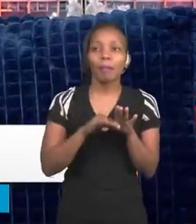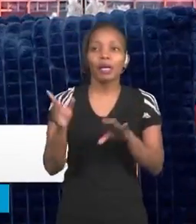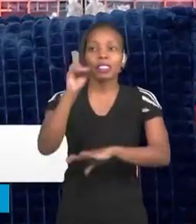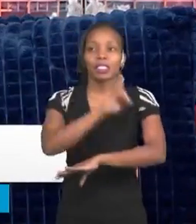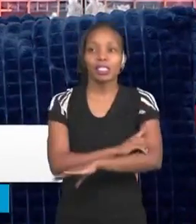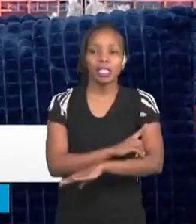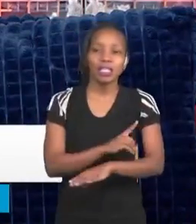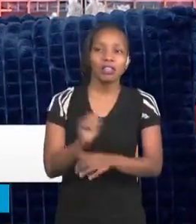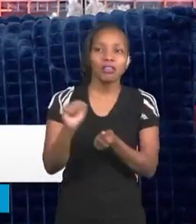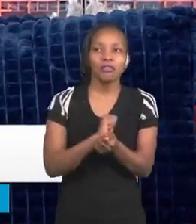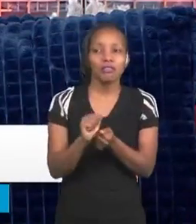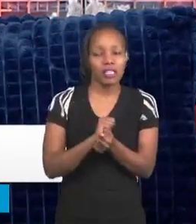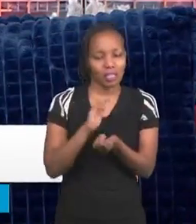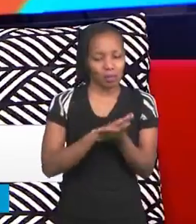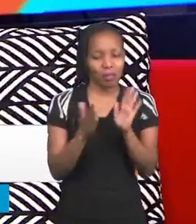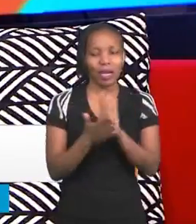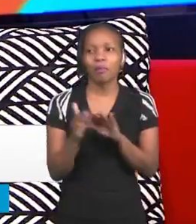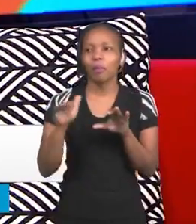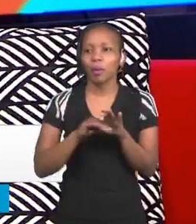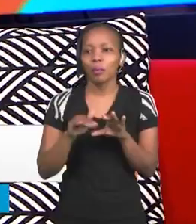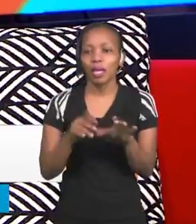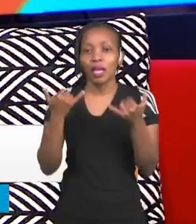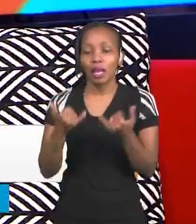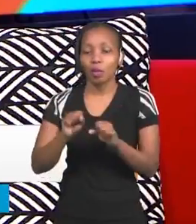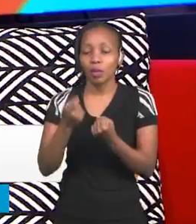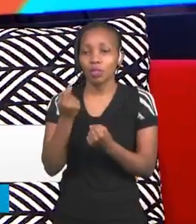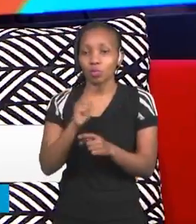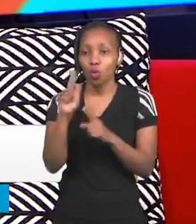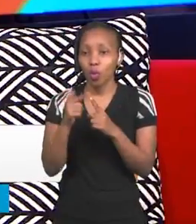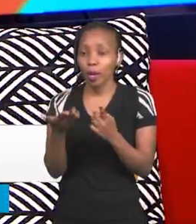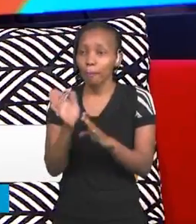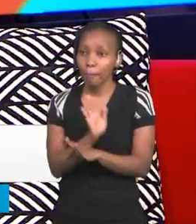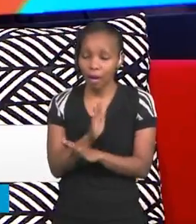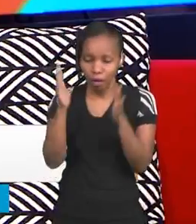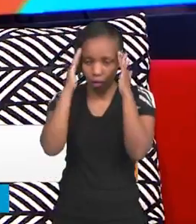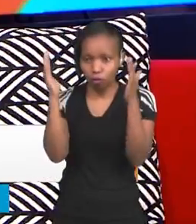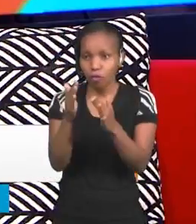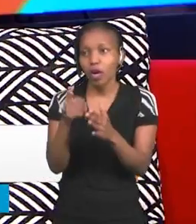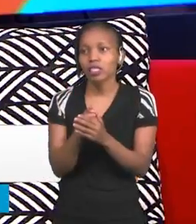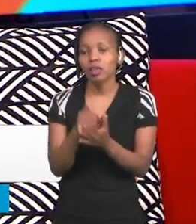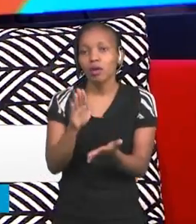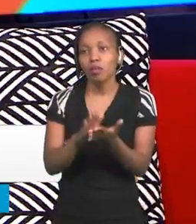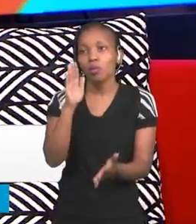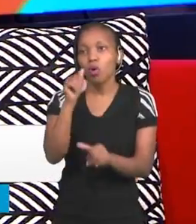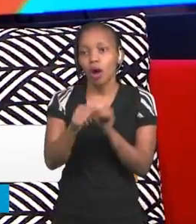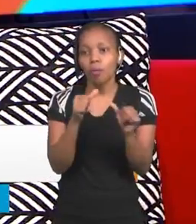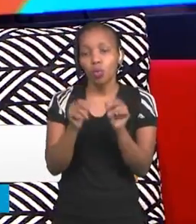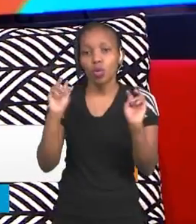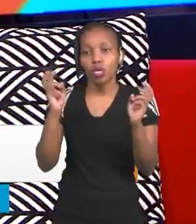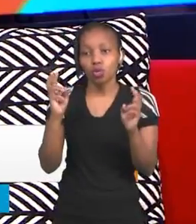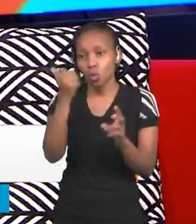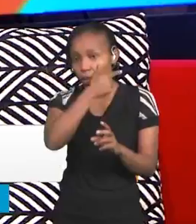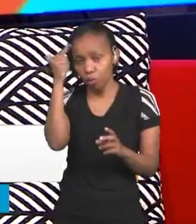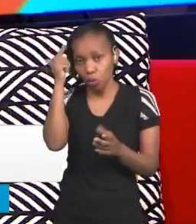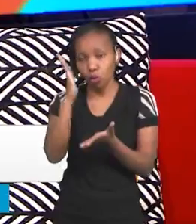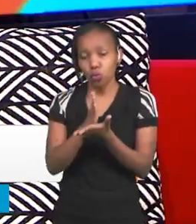up, just become a member. All right. Yes. We take a short break, but when we come back now, I will be focusing on much more of these issues because now, at the end of the